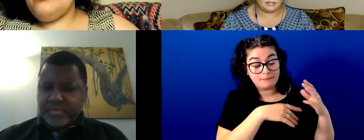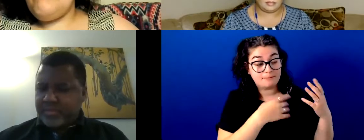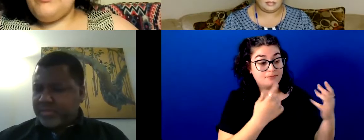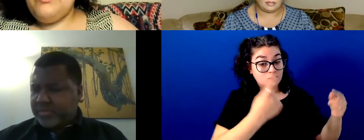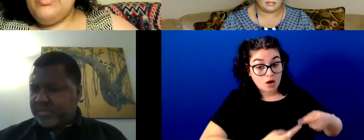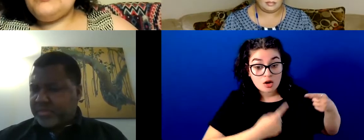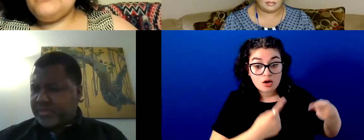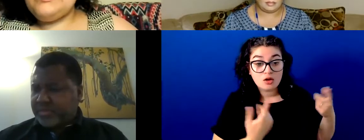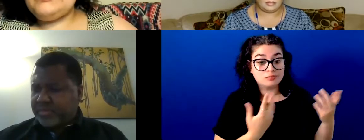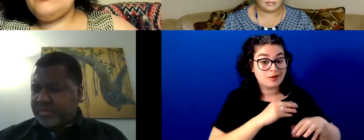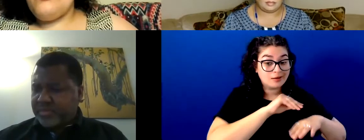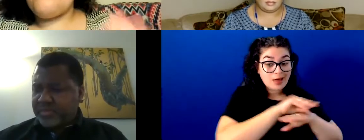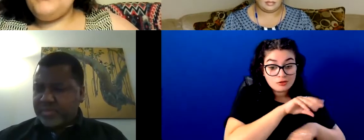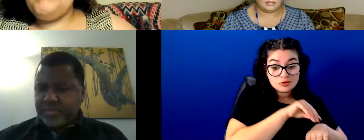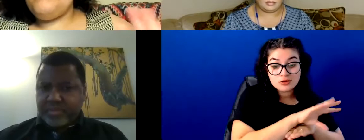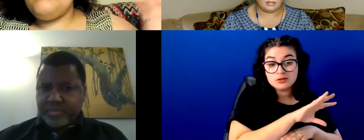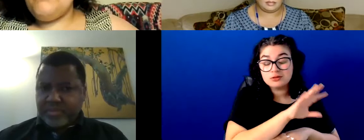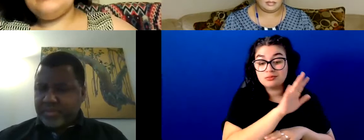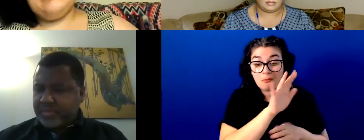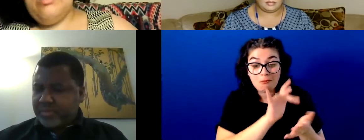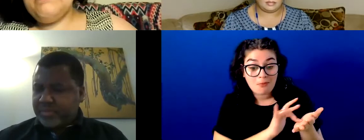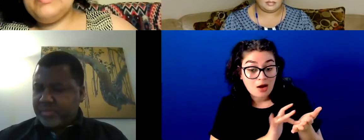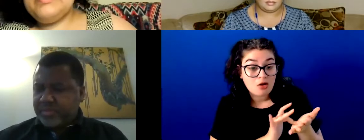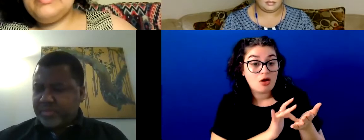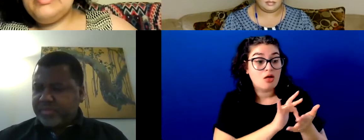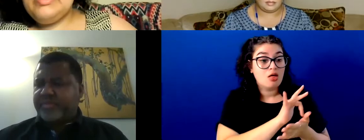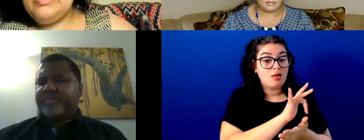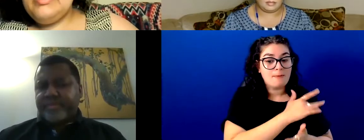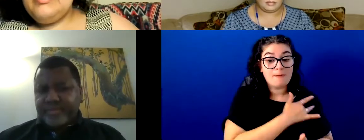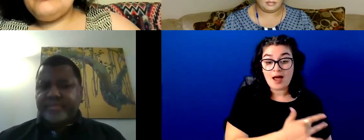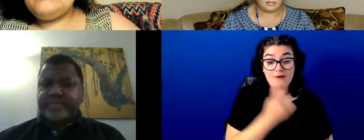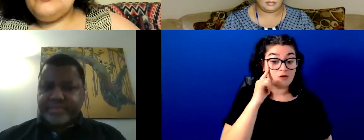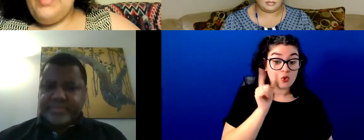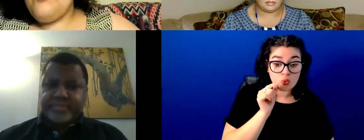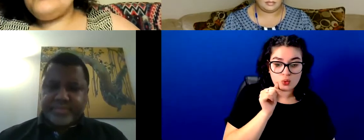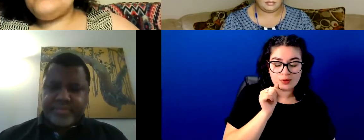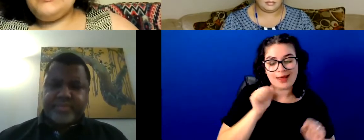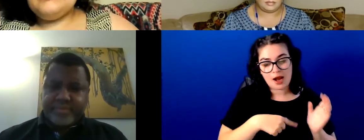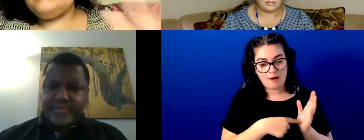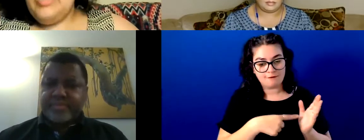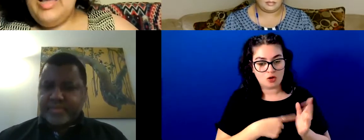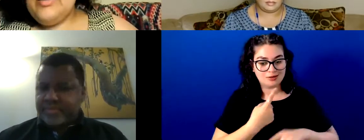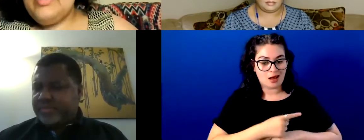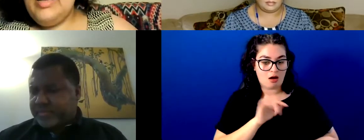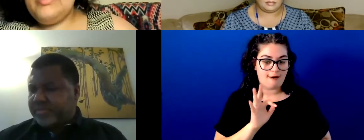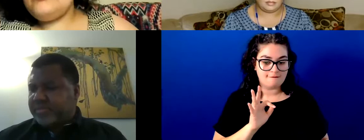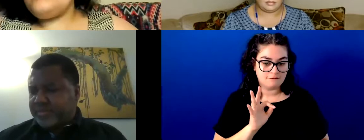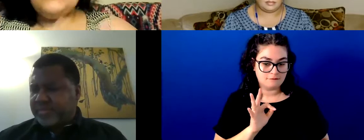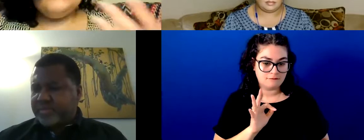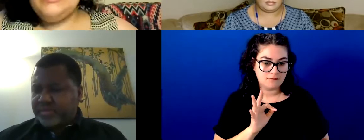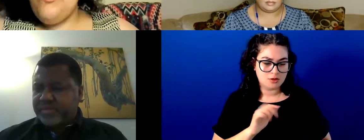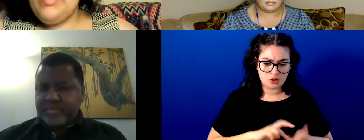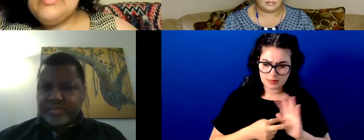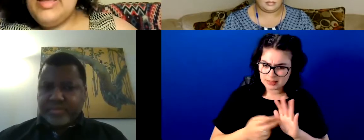medical and regular hospital visits are for people who can afford days off. So how could you have taken this entire day to